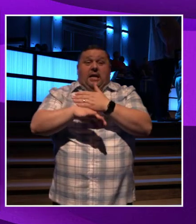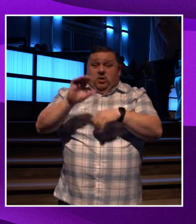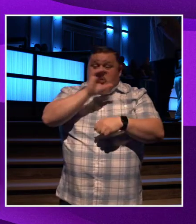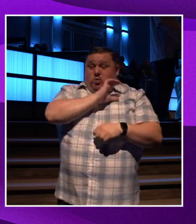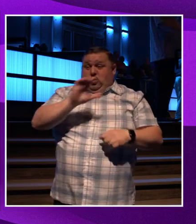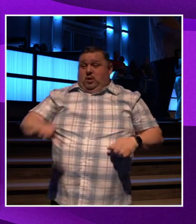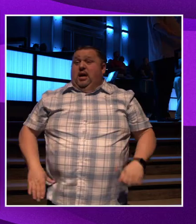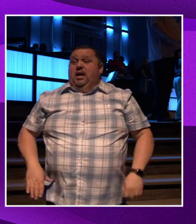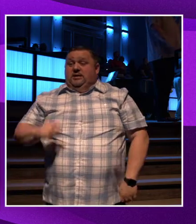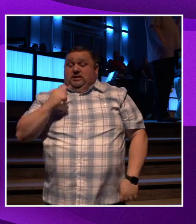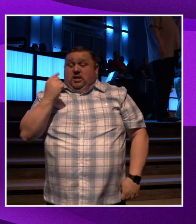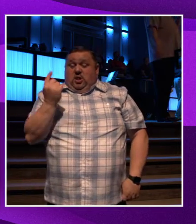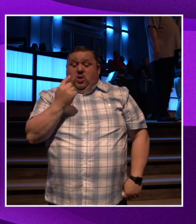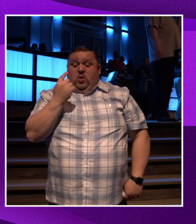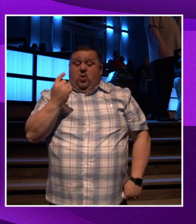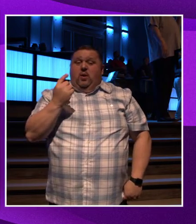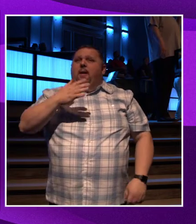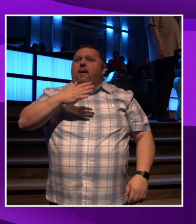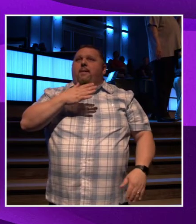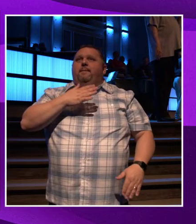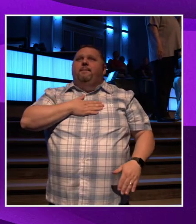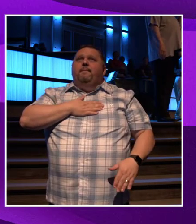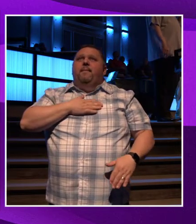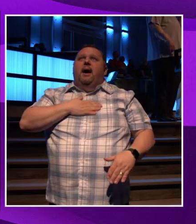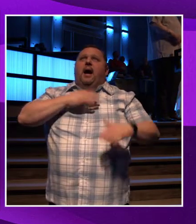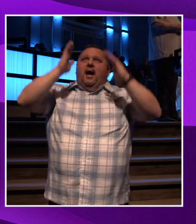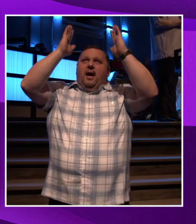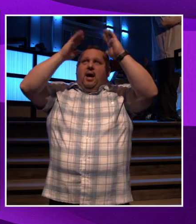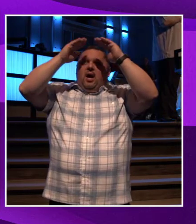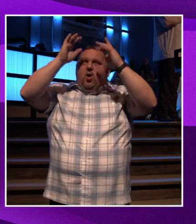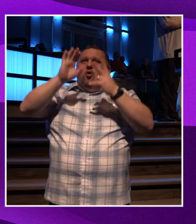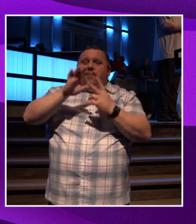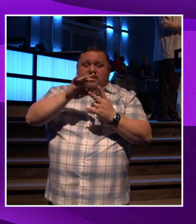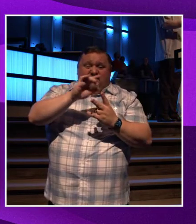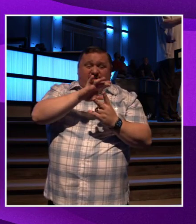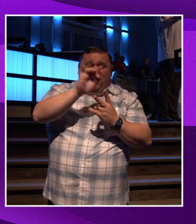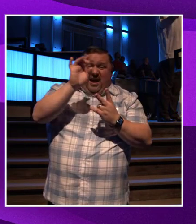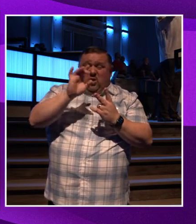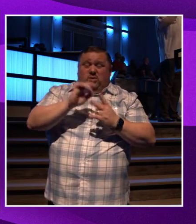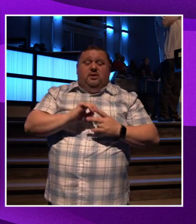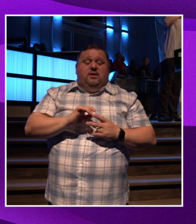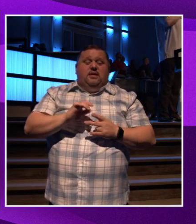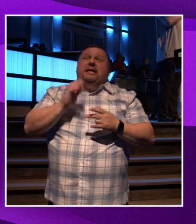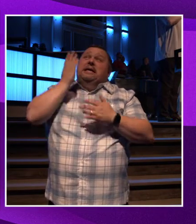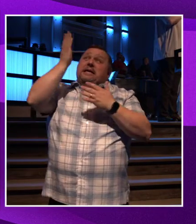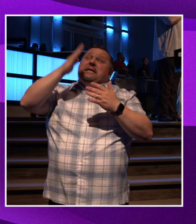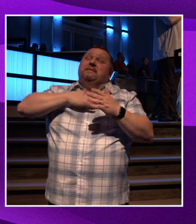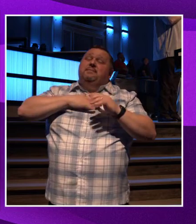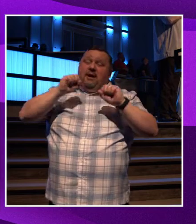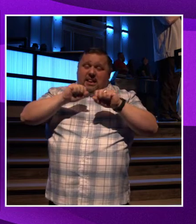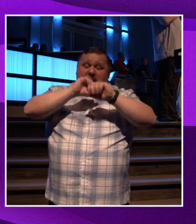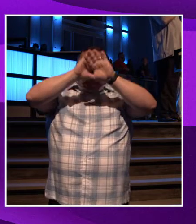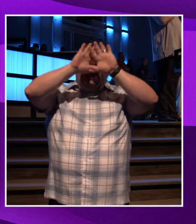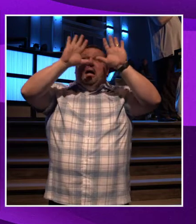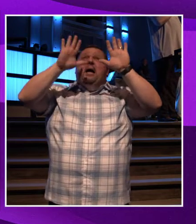In Christ alone my hope is found. He is my life,